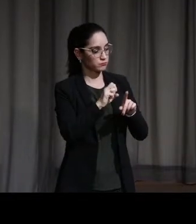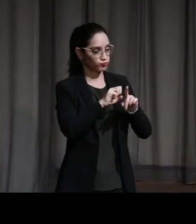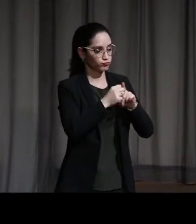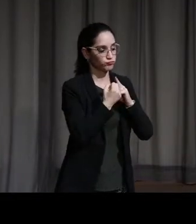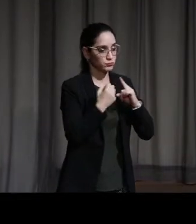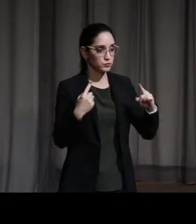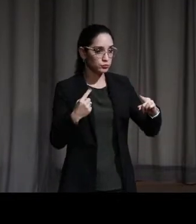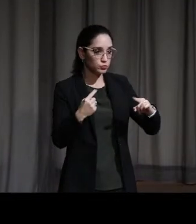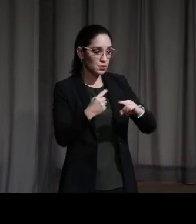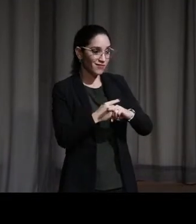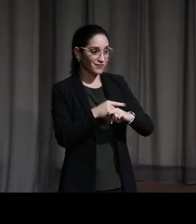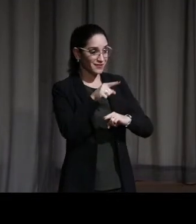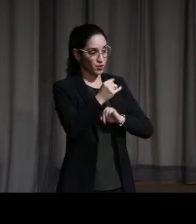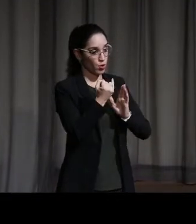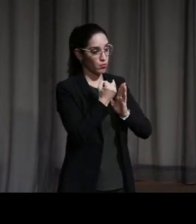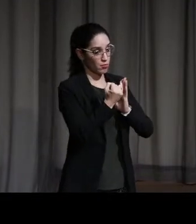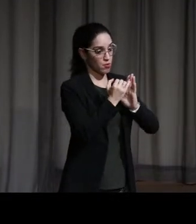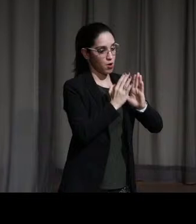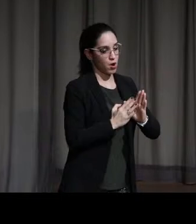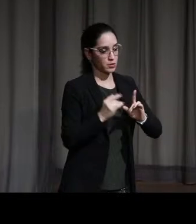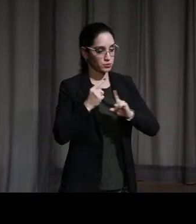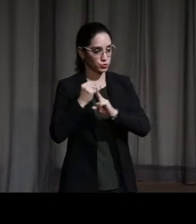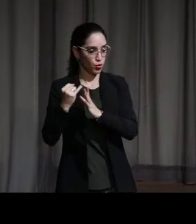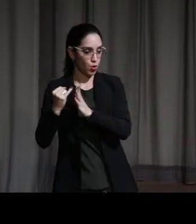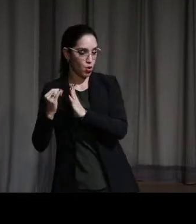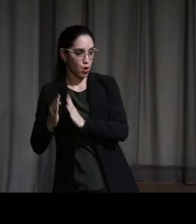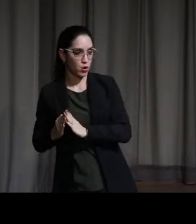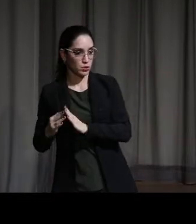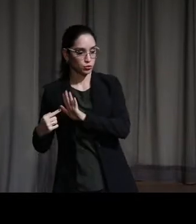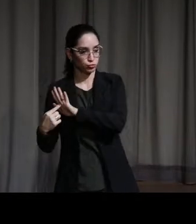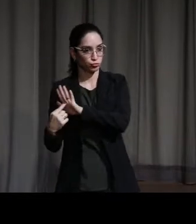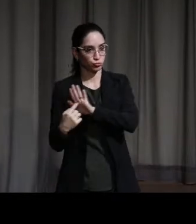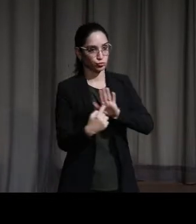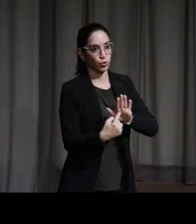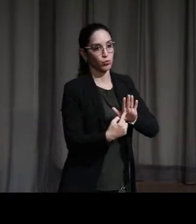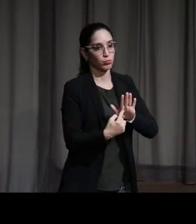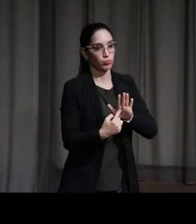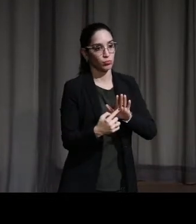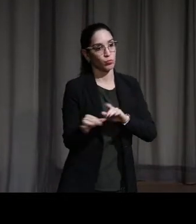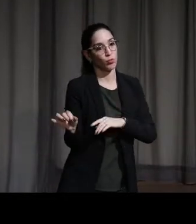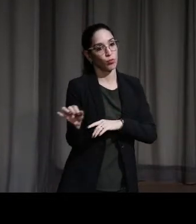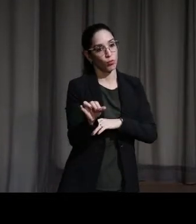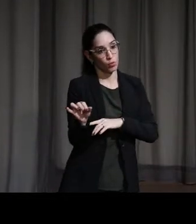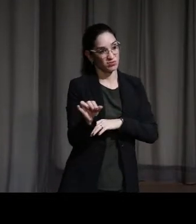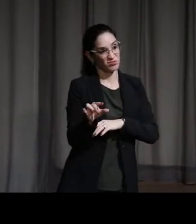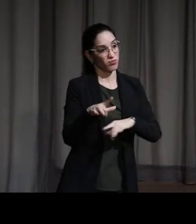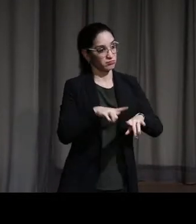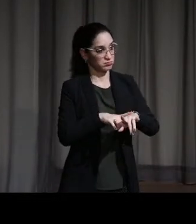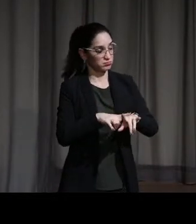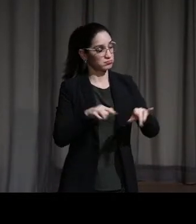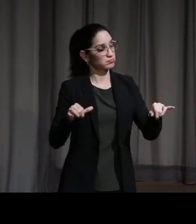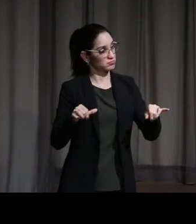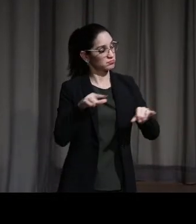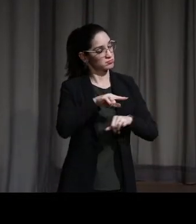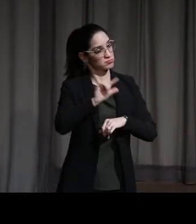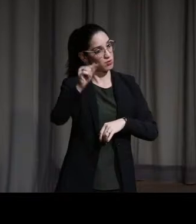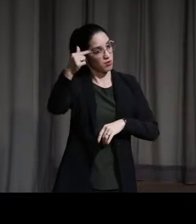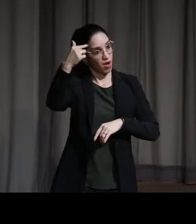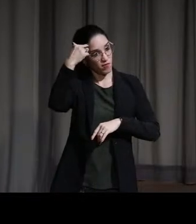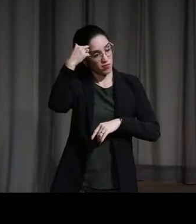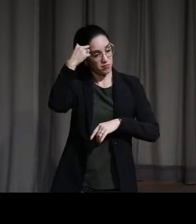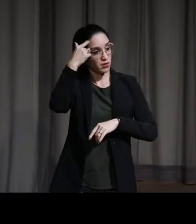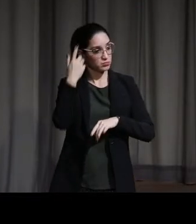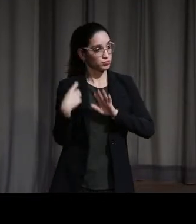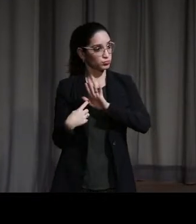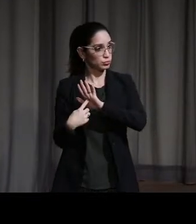but also is being played out within the government. Yeah, within the government or within cultural institutions that are by